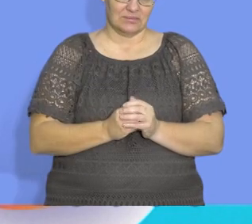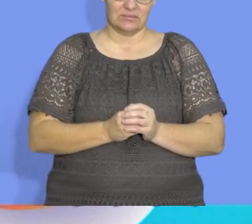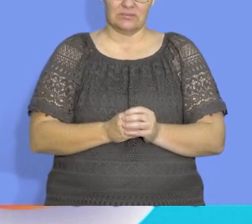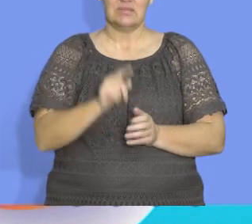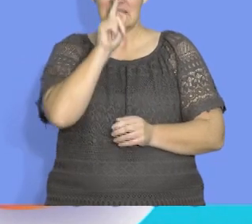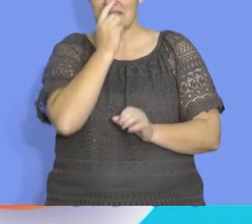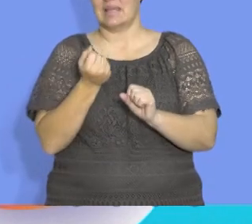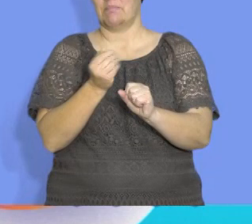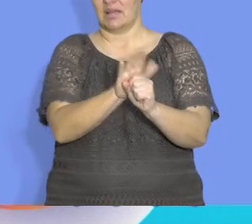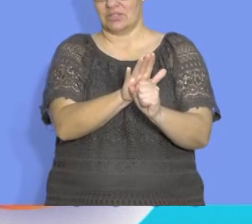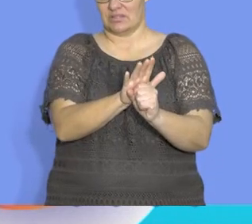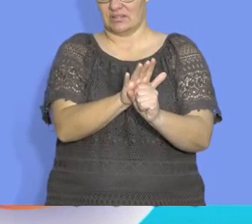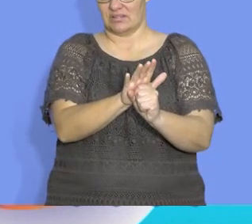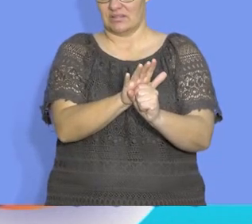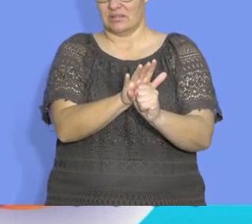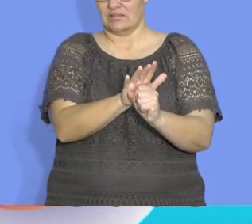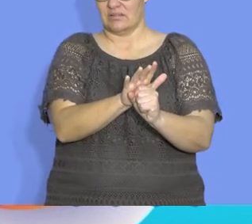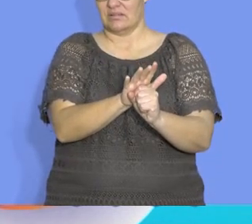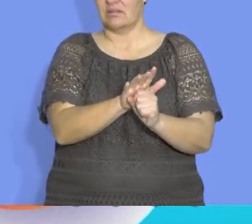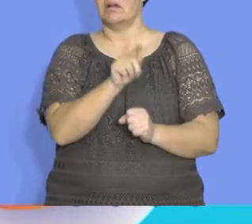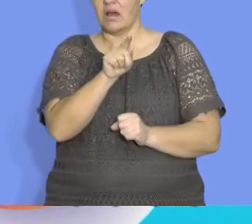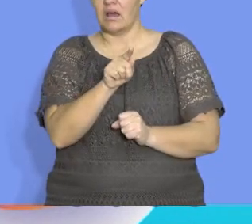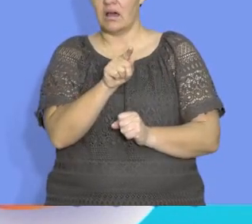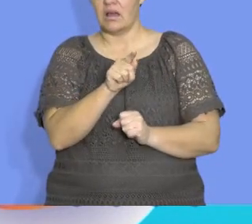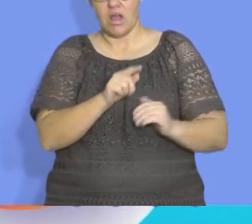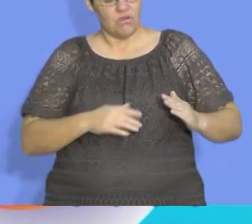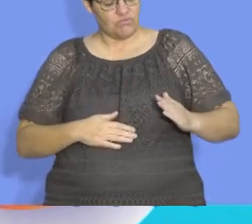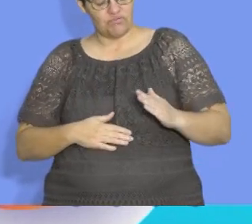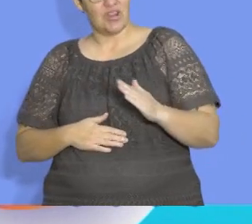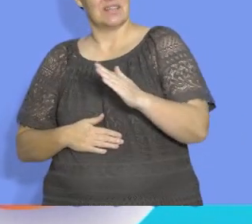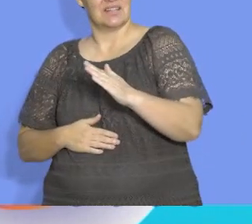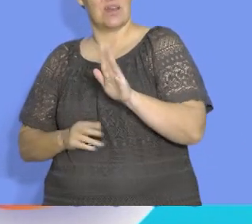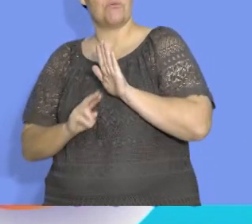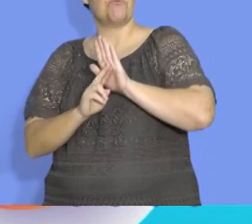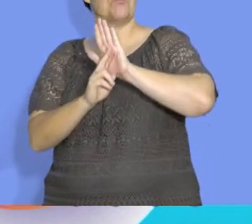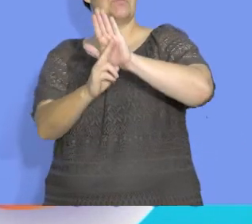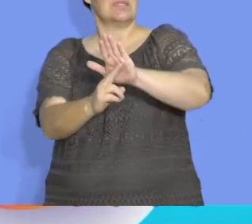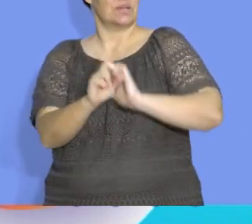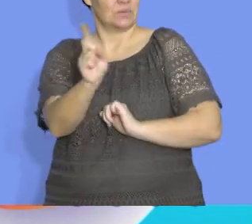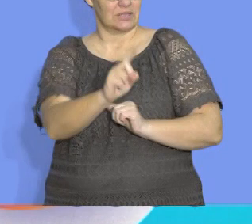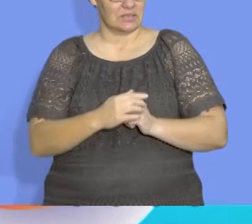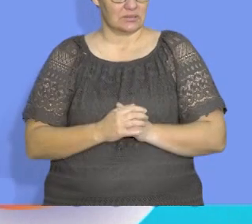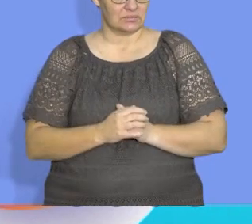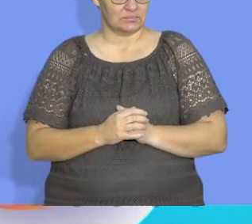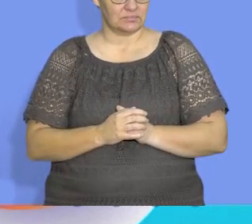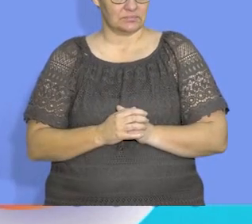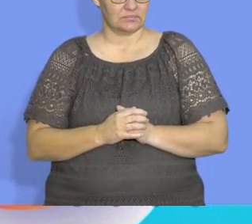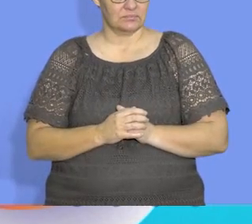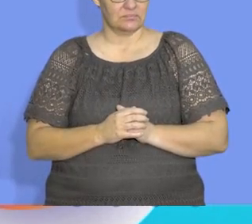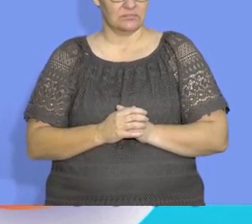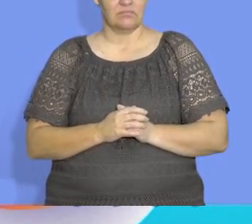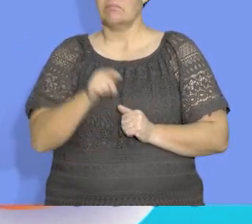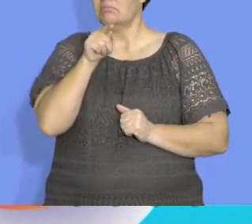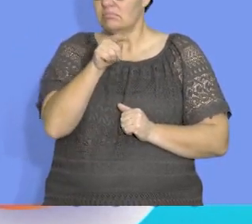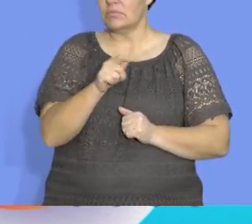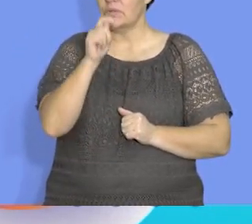see the implication of what this gradient is actually representing and how we